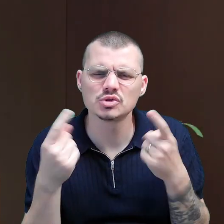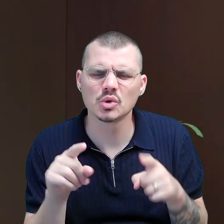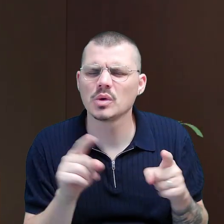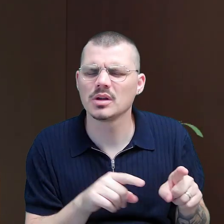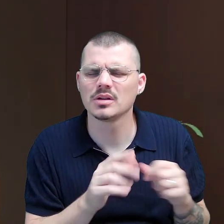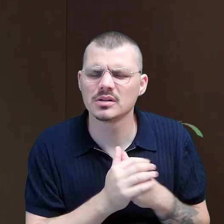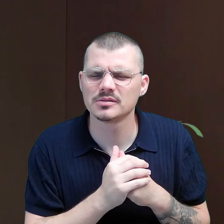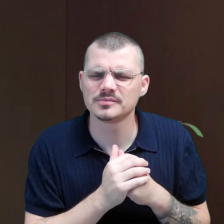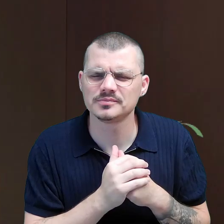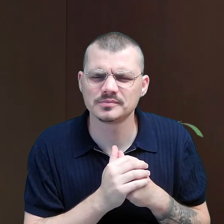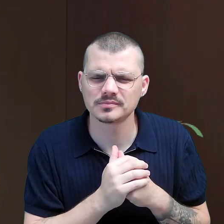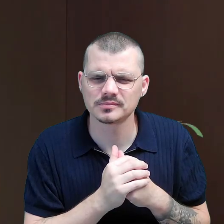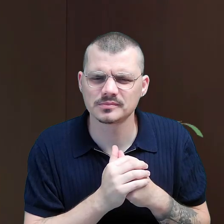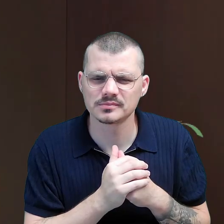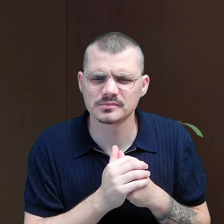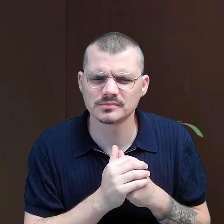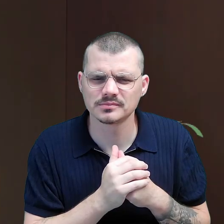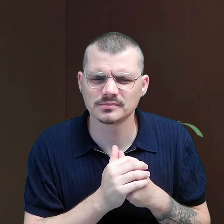there?